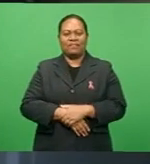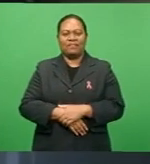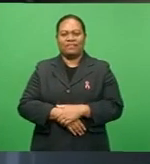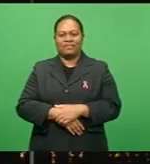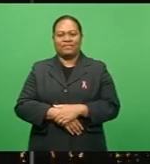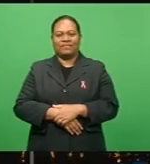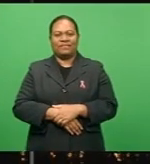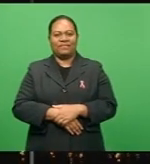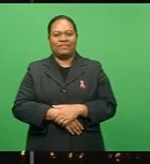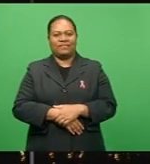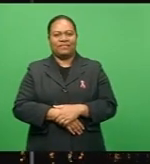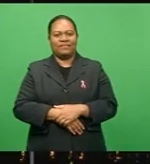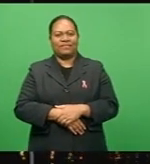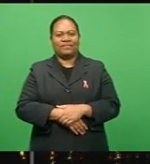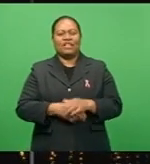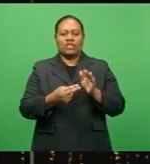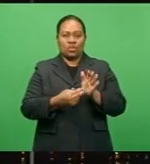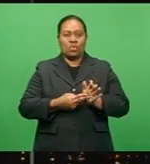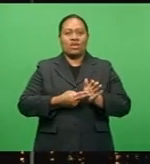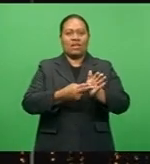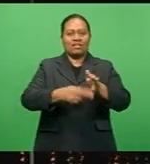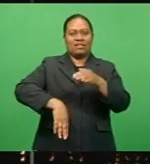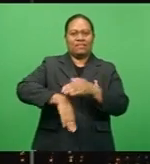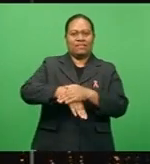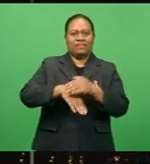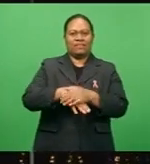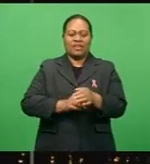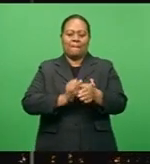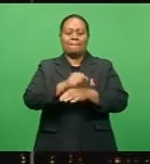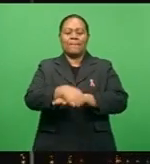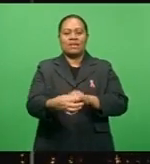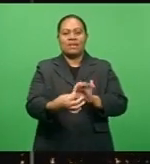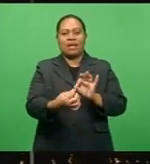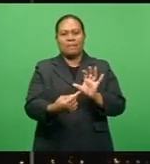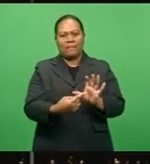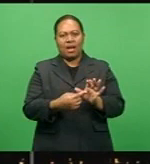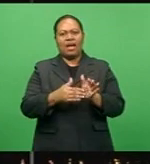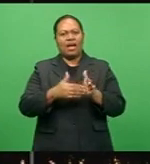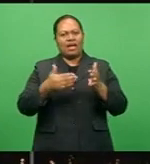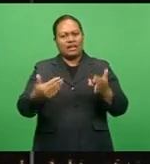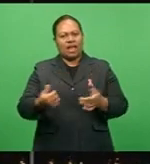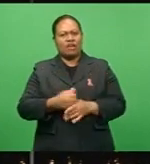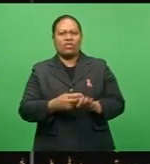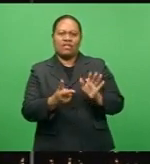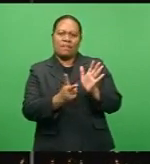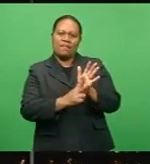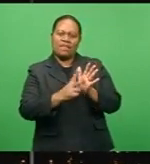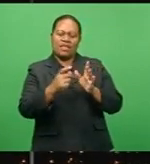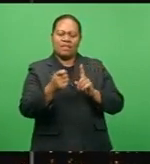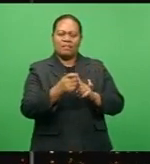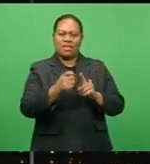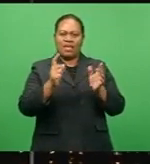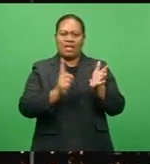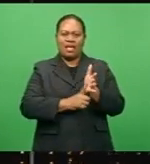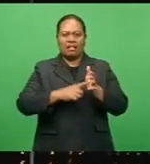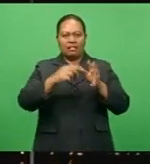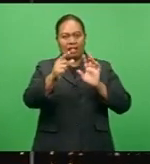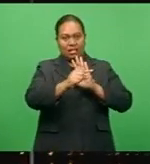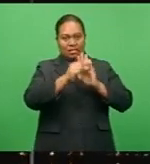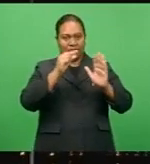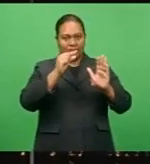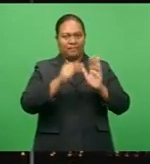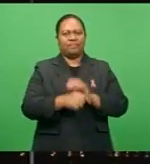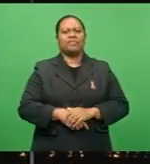at the NZ Stadium today. Suva strikers Christopher Wasasala and Sairusi Nalaumbu were in devastating form as